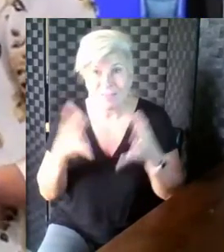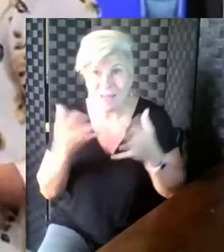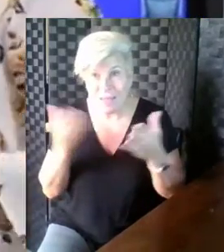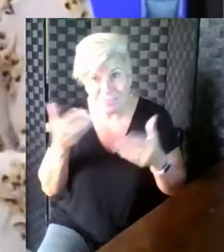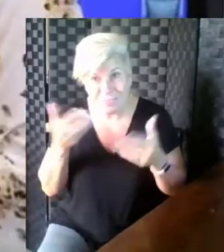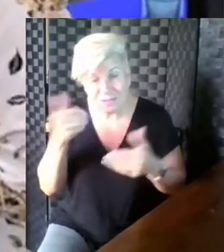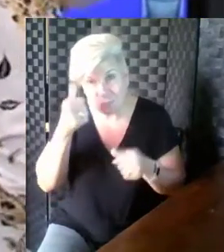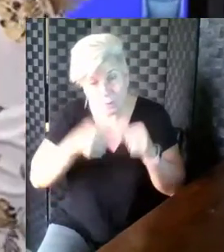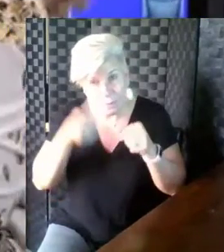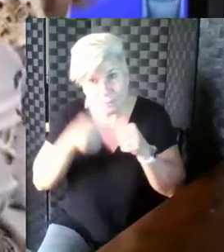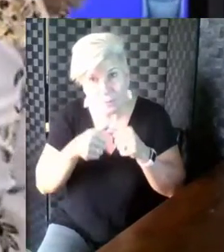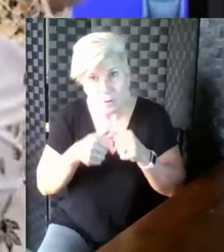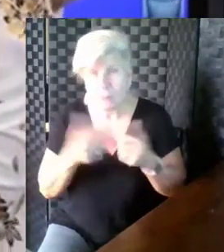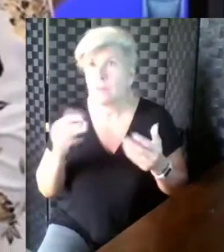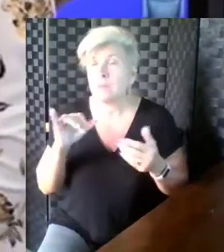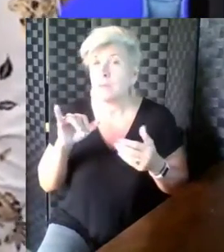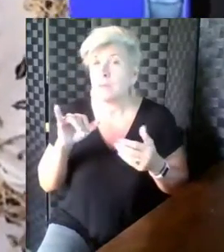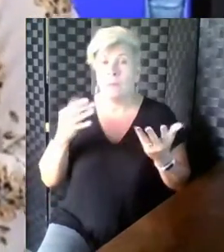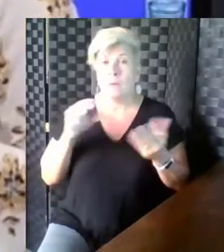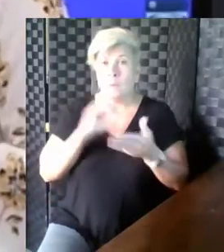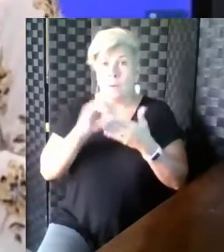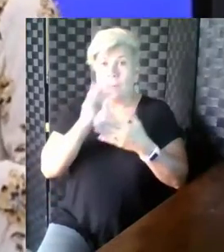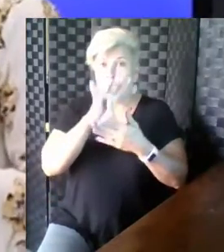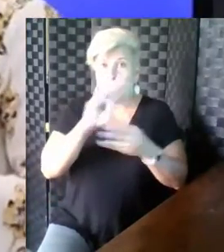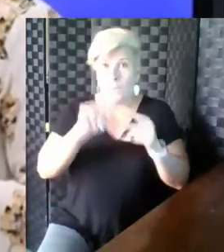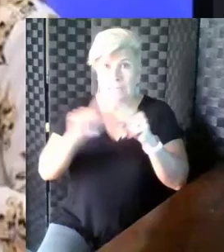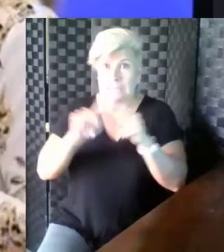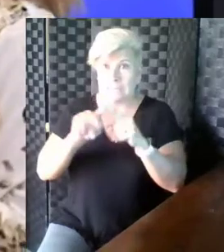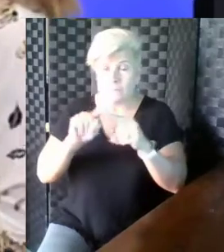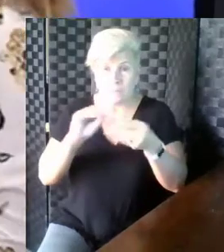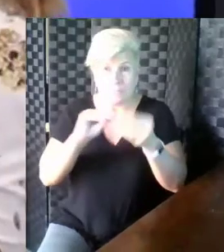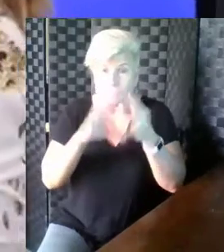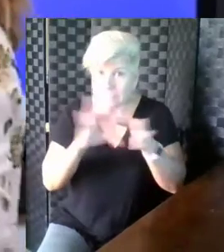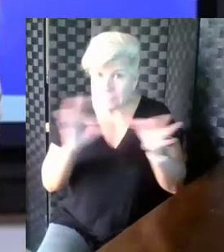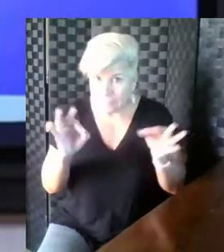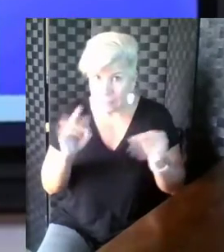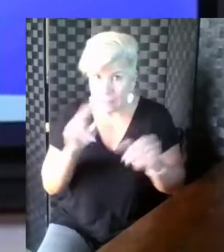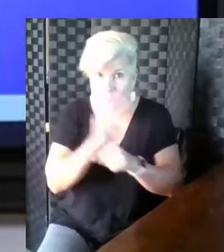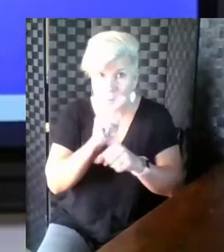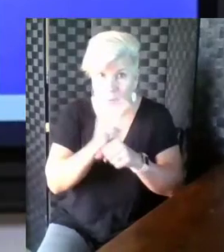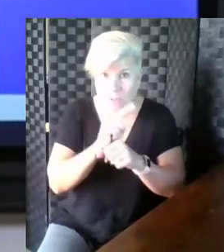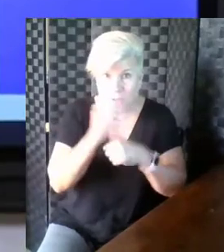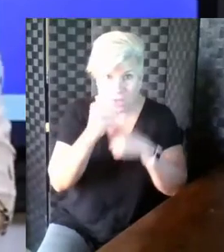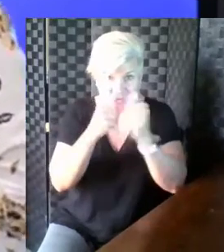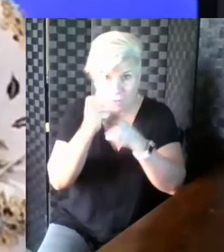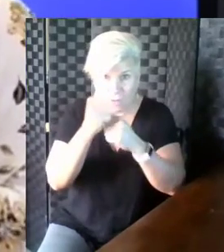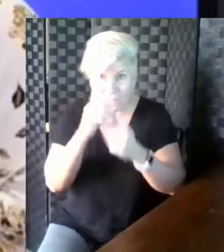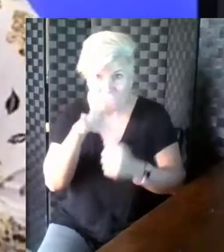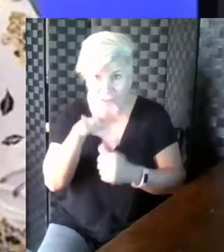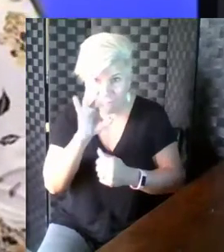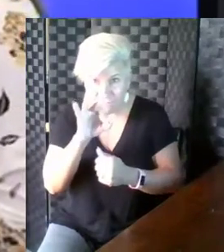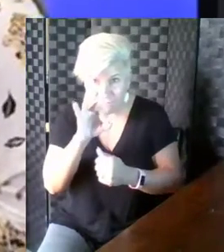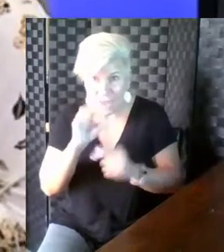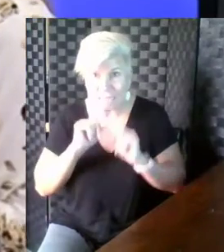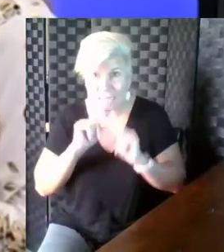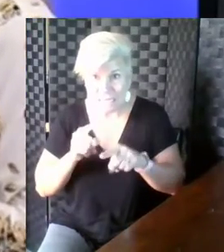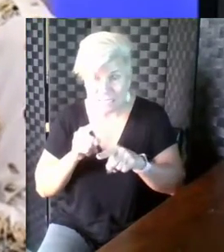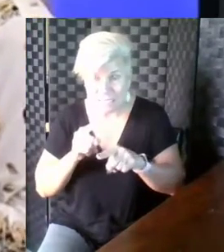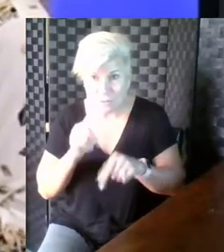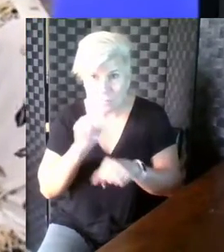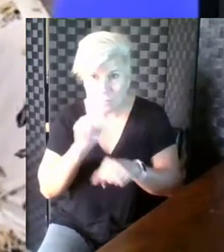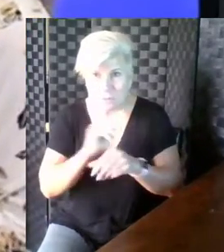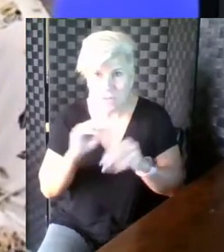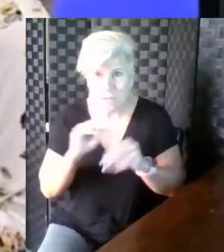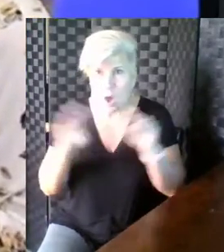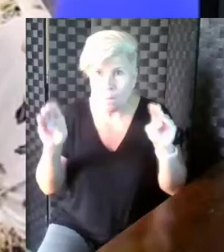lot of things to remember. I mean, gosh, we wrote four different equations. We used a strategy to find our answer, so we